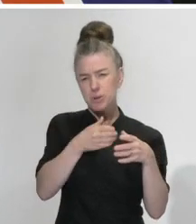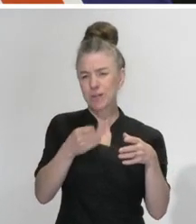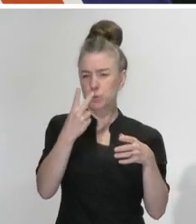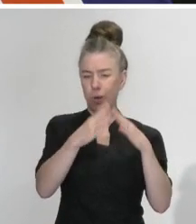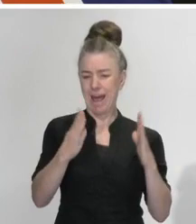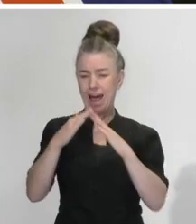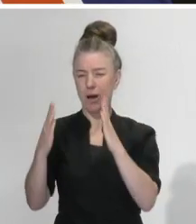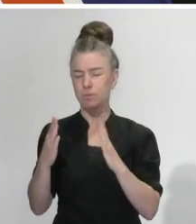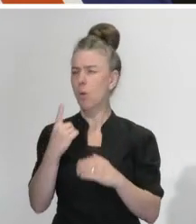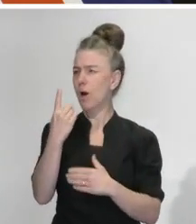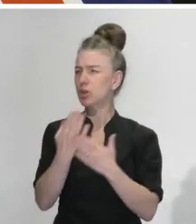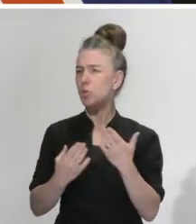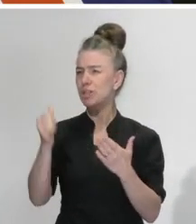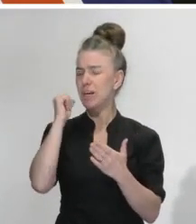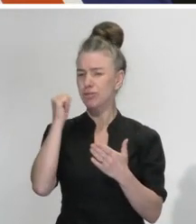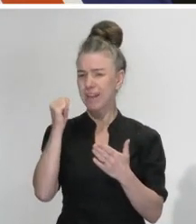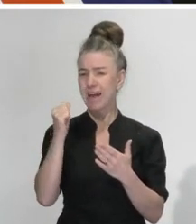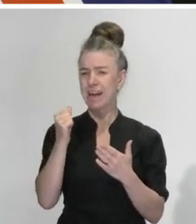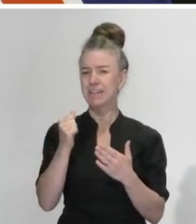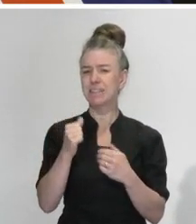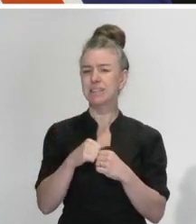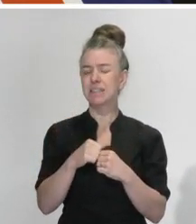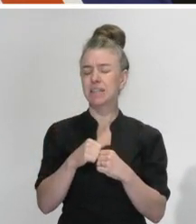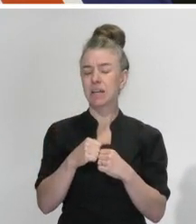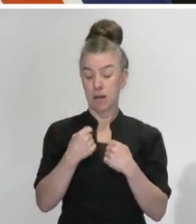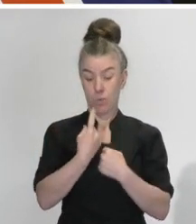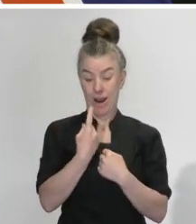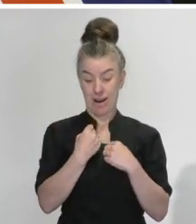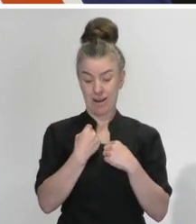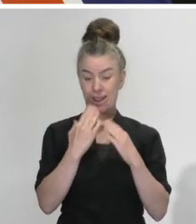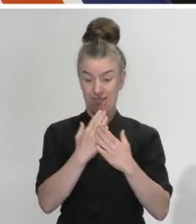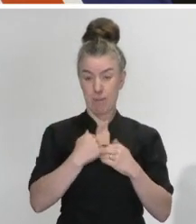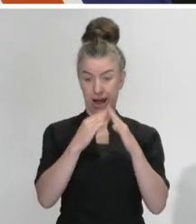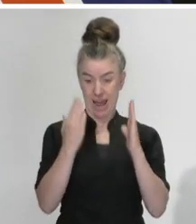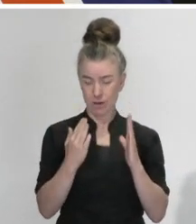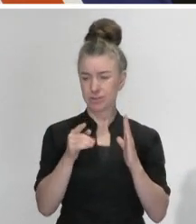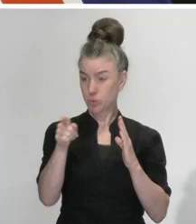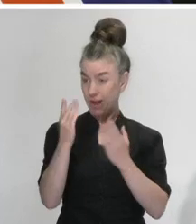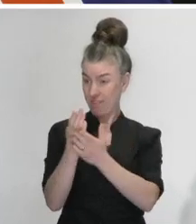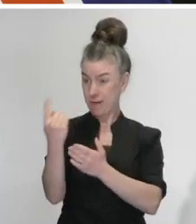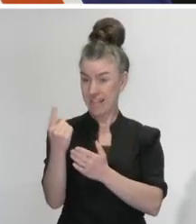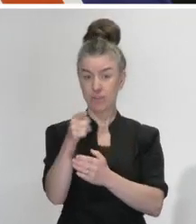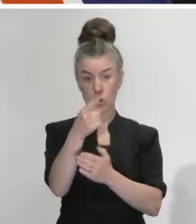who had arranged a bubble with 2 other single friends, but the application of it was actually they